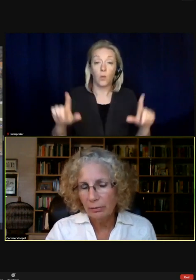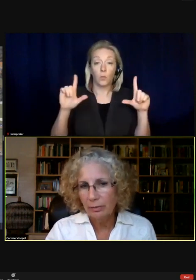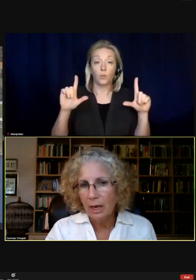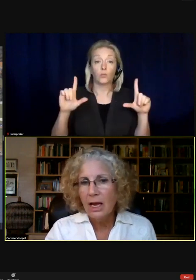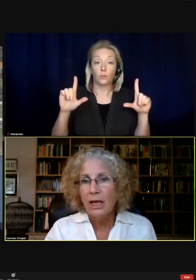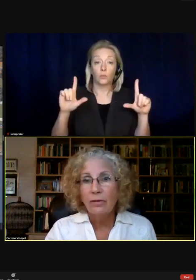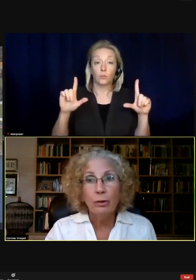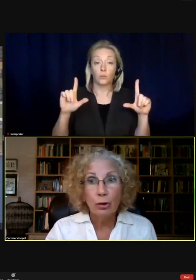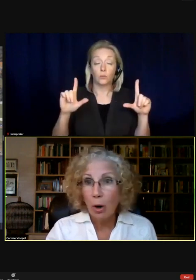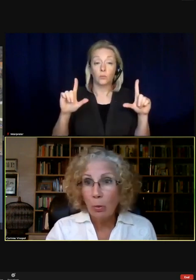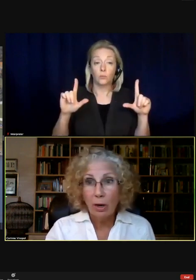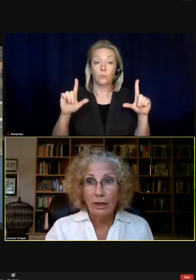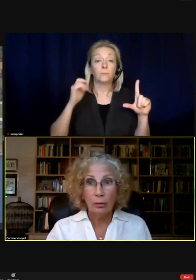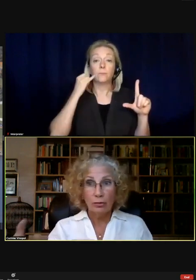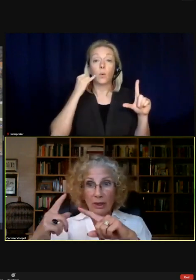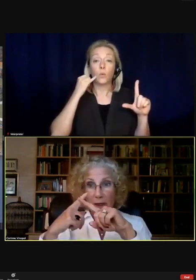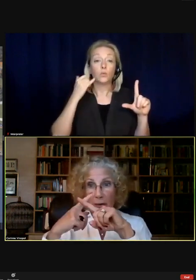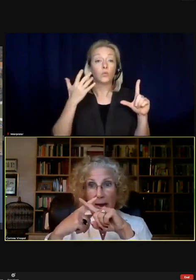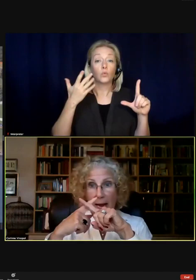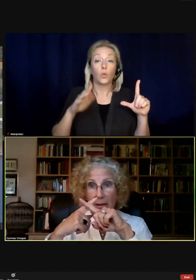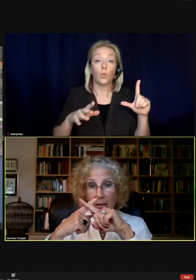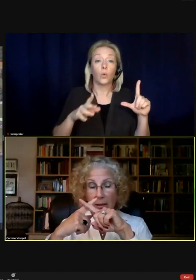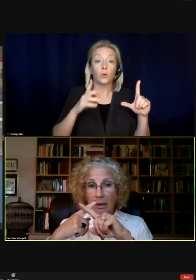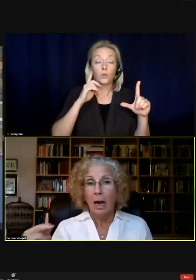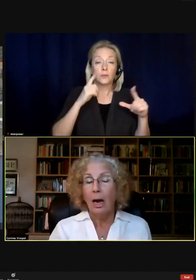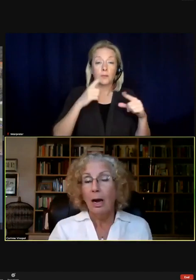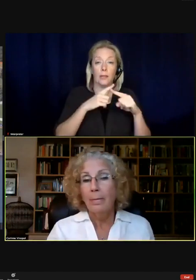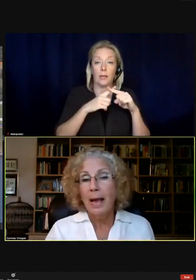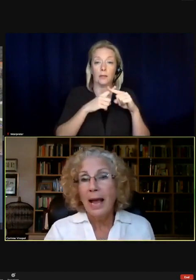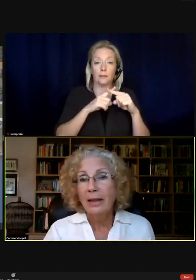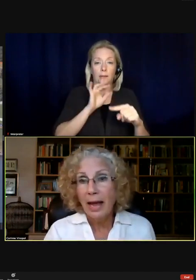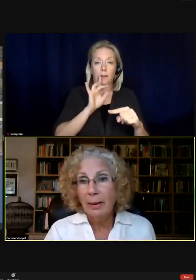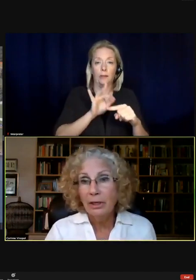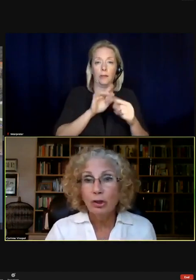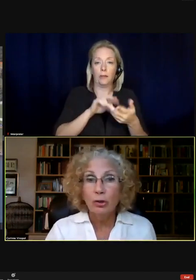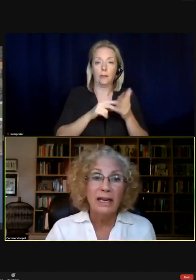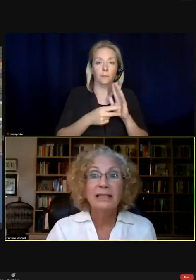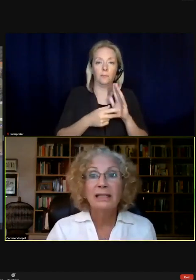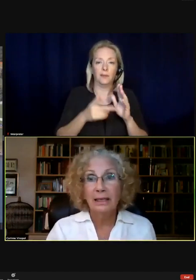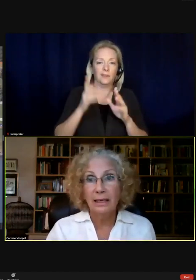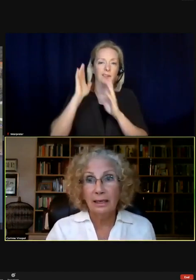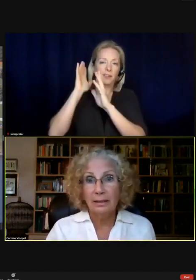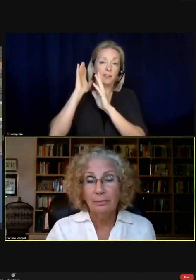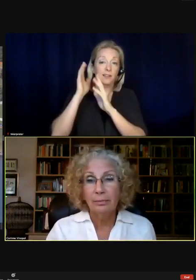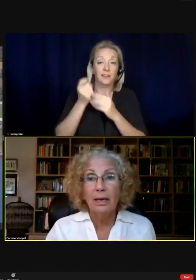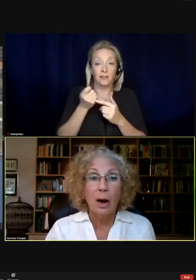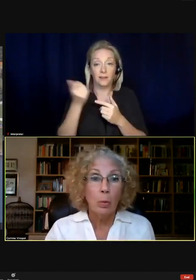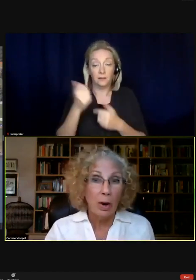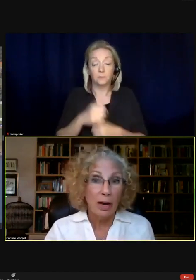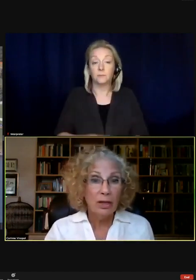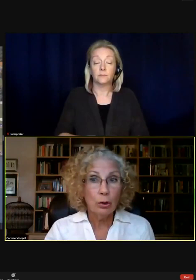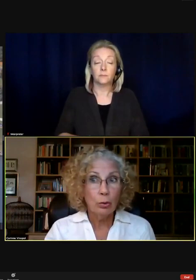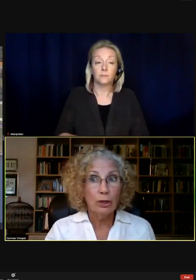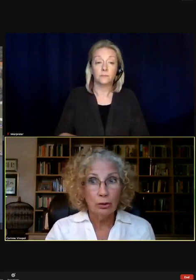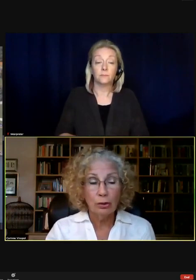here. If you don't want it, you'll see a little X. And that means you can delete it. Now,